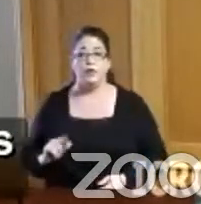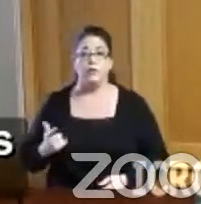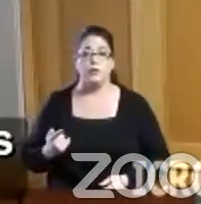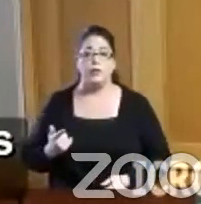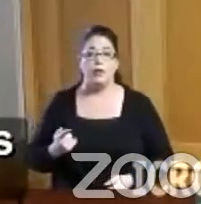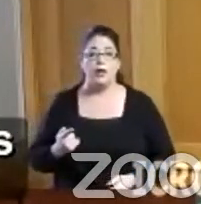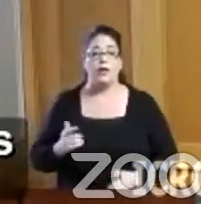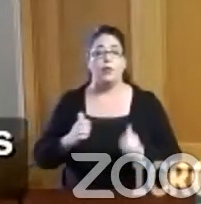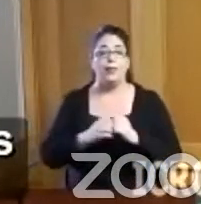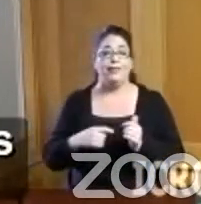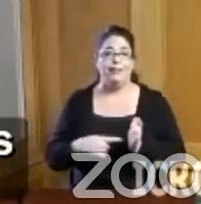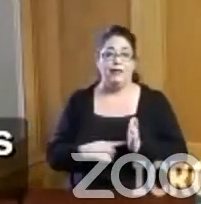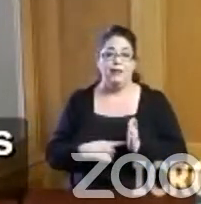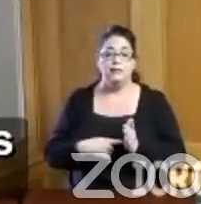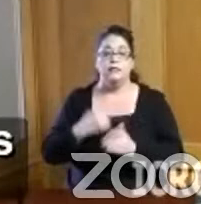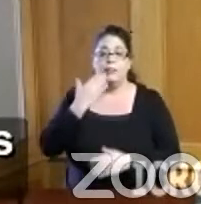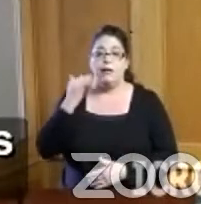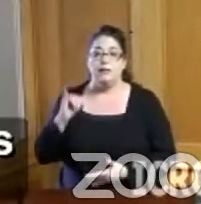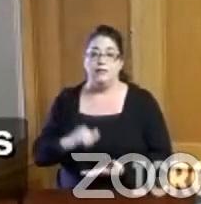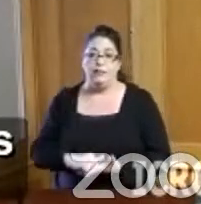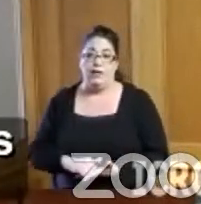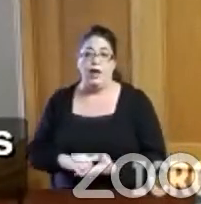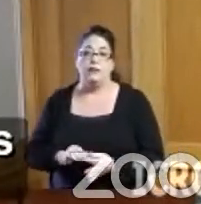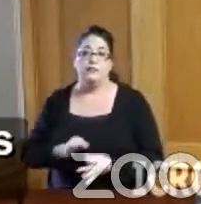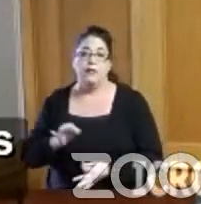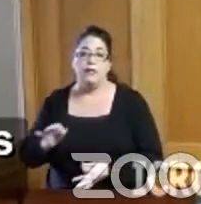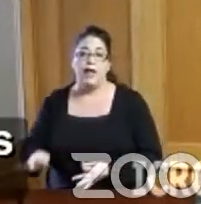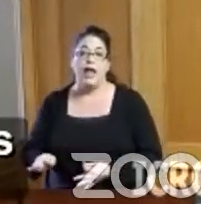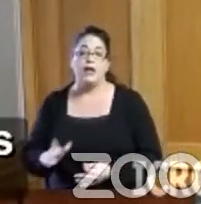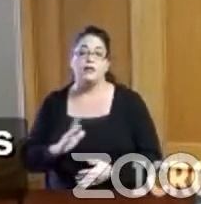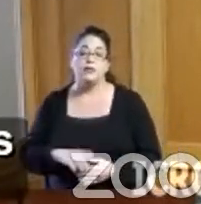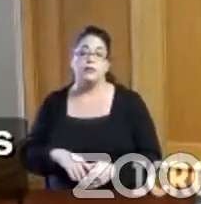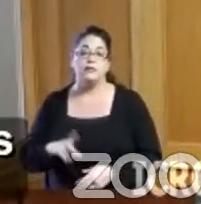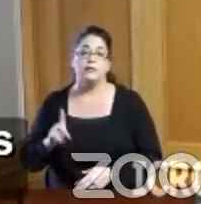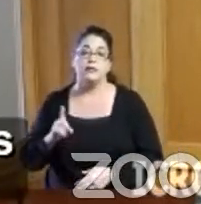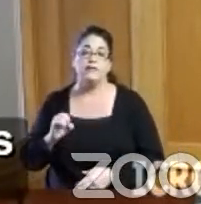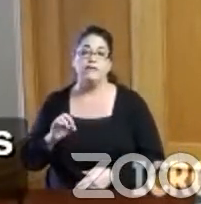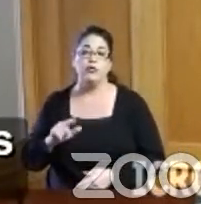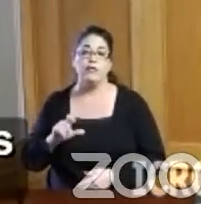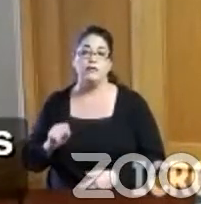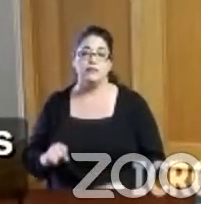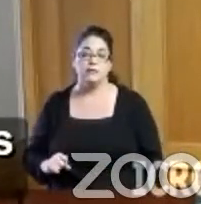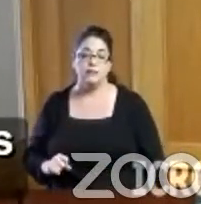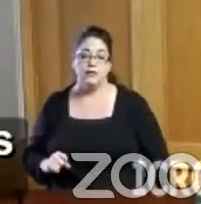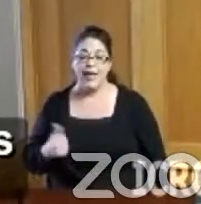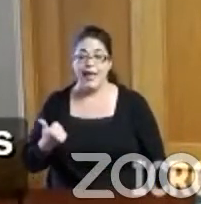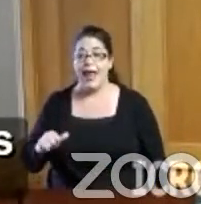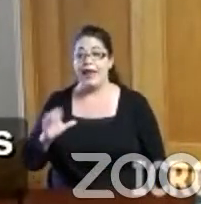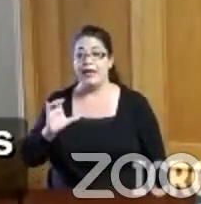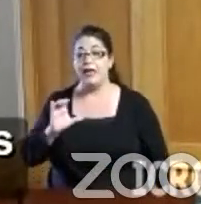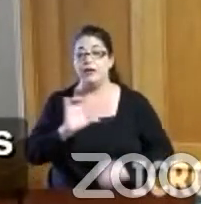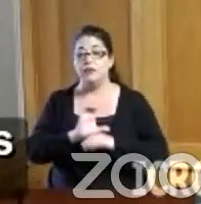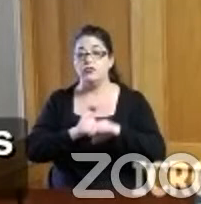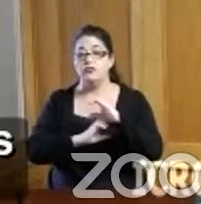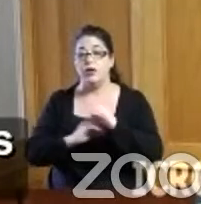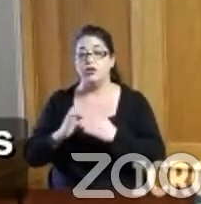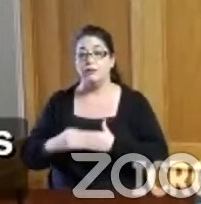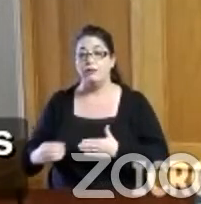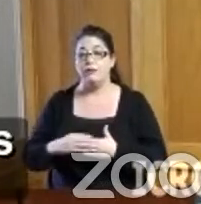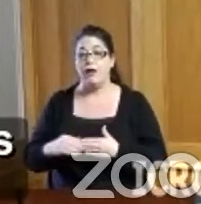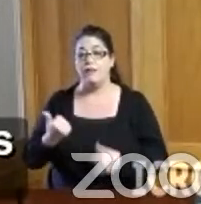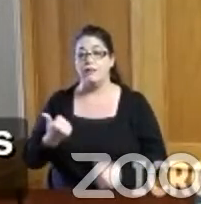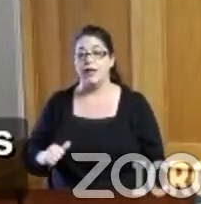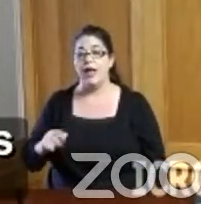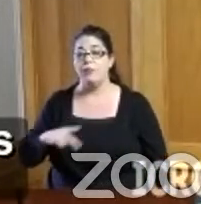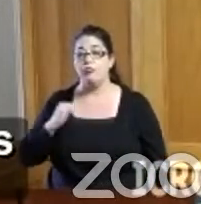2021 with this, because of those delays or deferrals. And so any of those construction dollars, or those projects